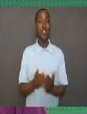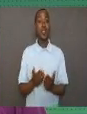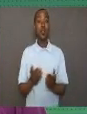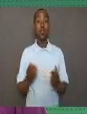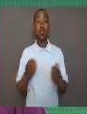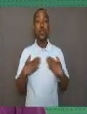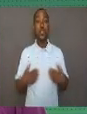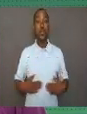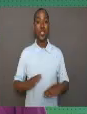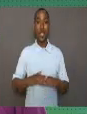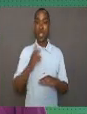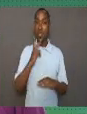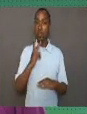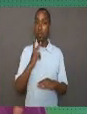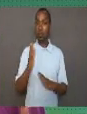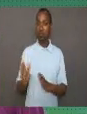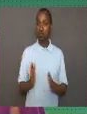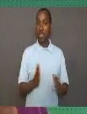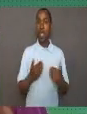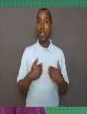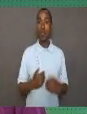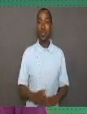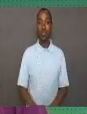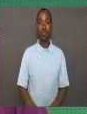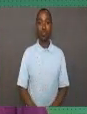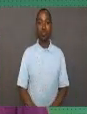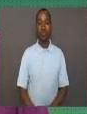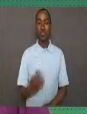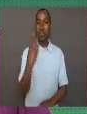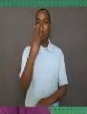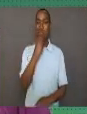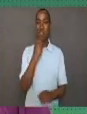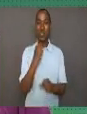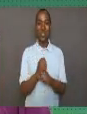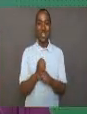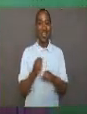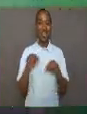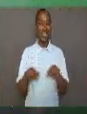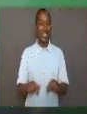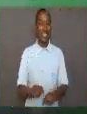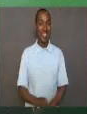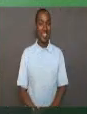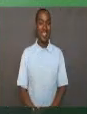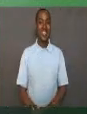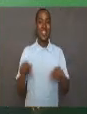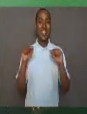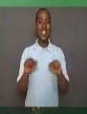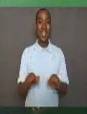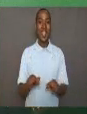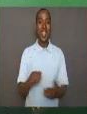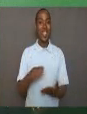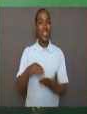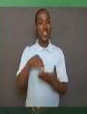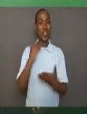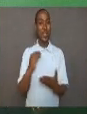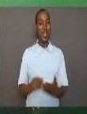the body now. Wonderful work today, students. Today, we